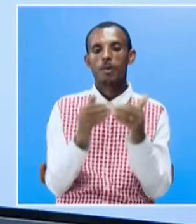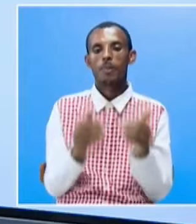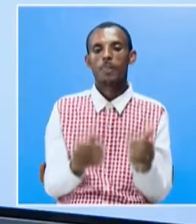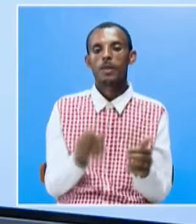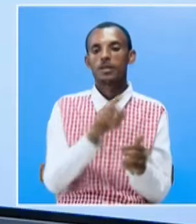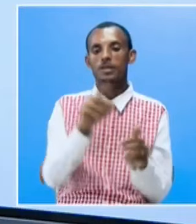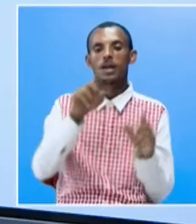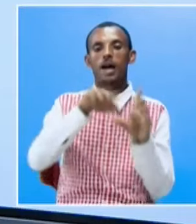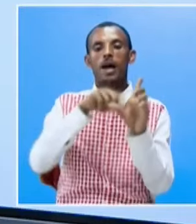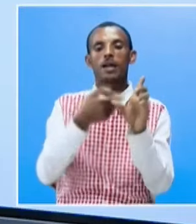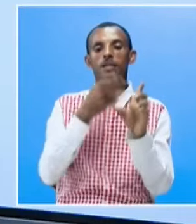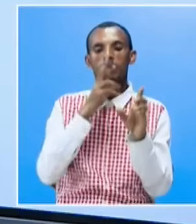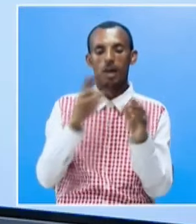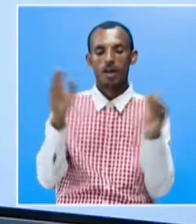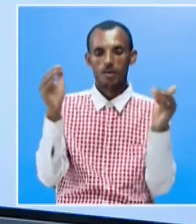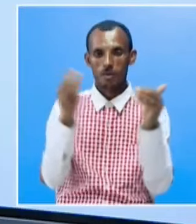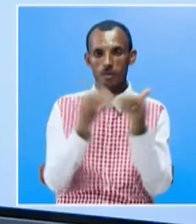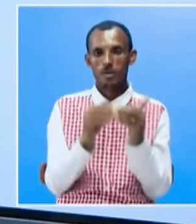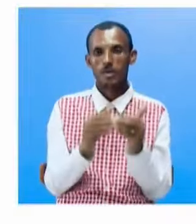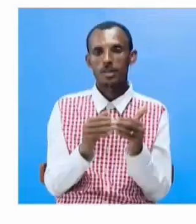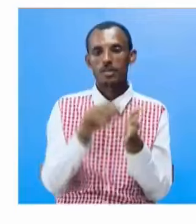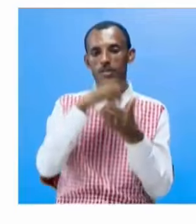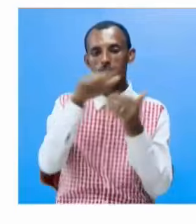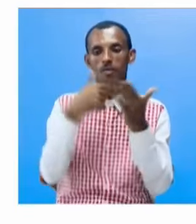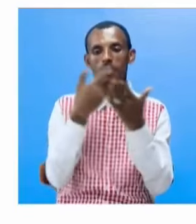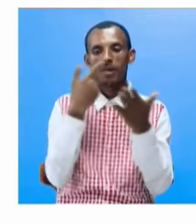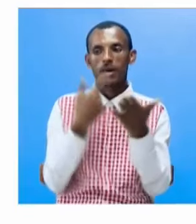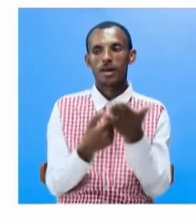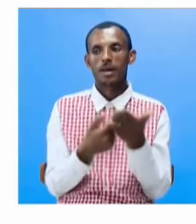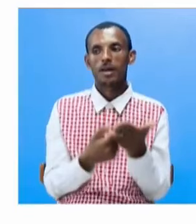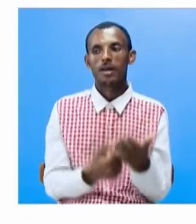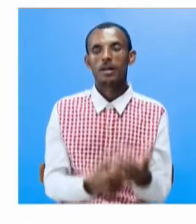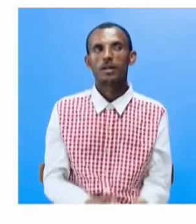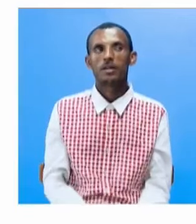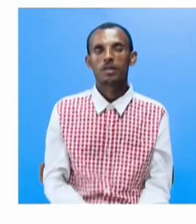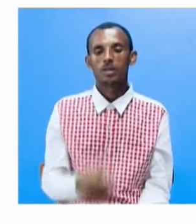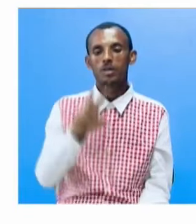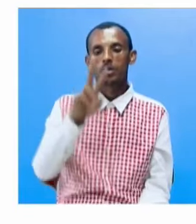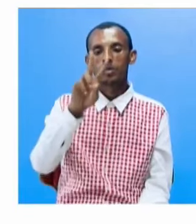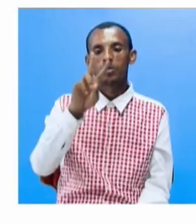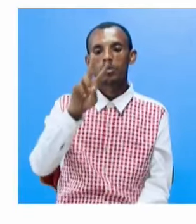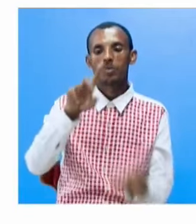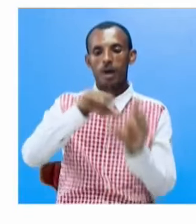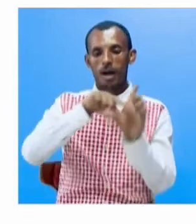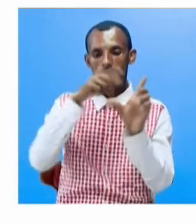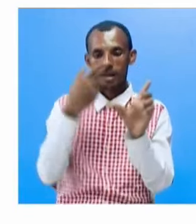are congruent. Therefore, here, note that two angles